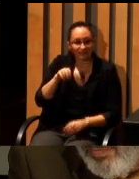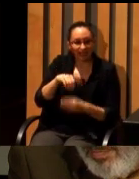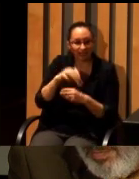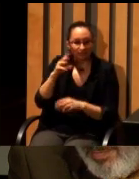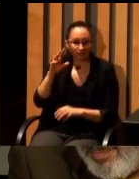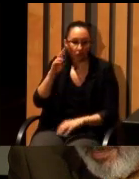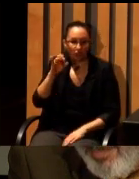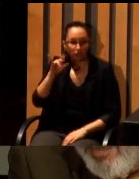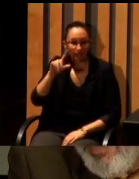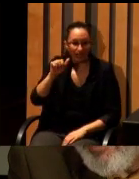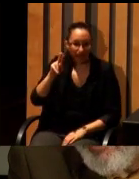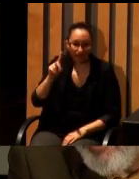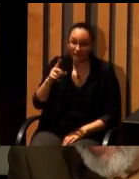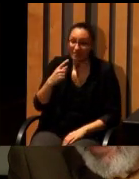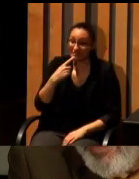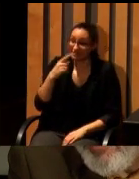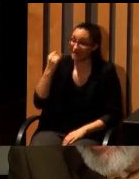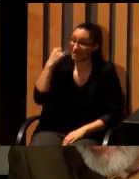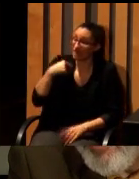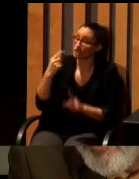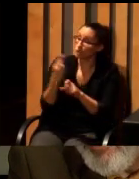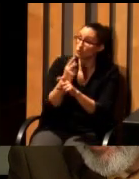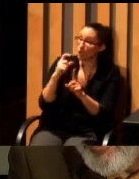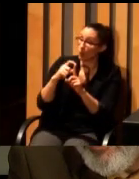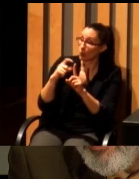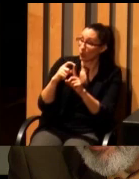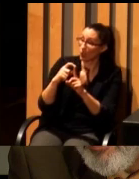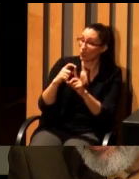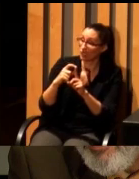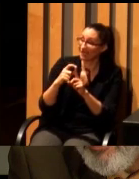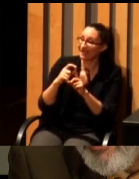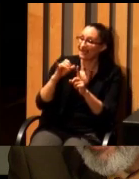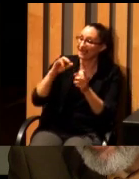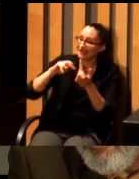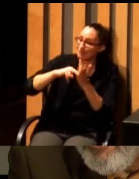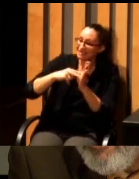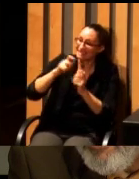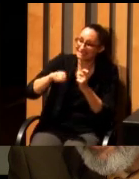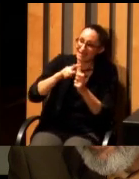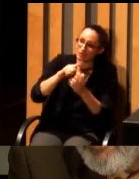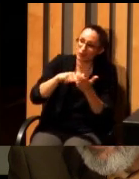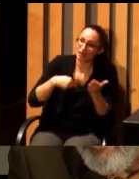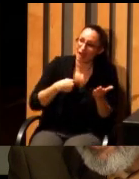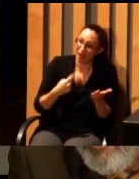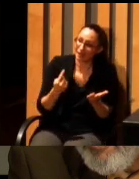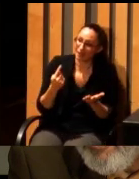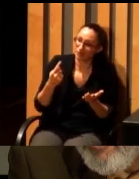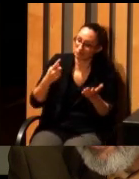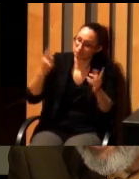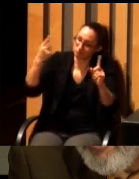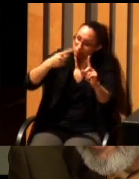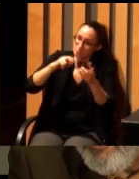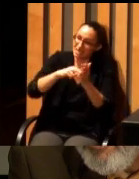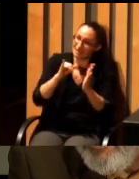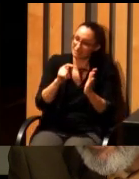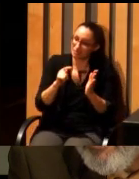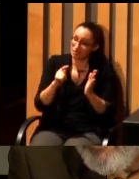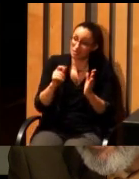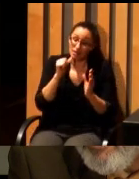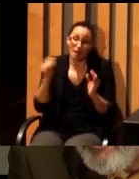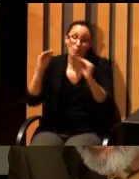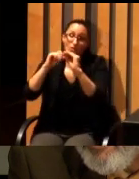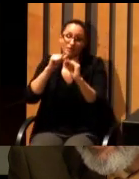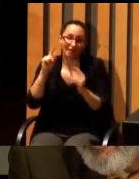rather scornful tone, it means just what I choose it to mean, neither more nor less. To which